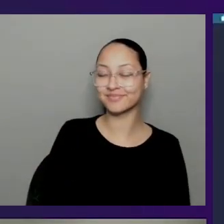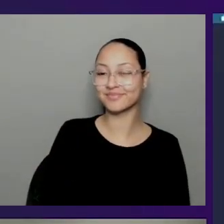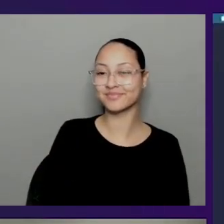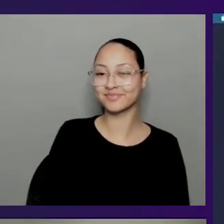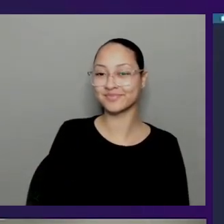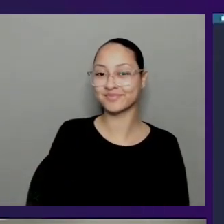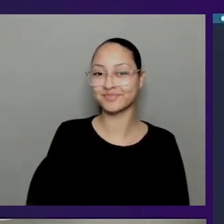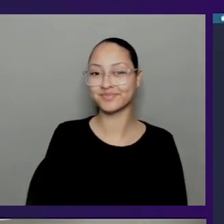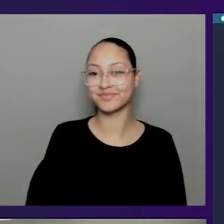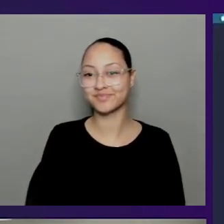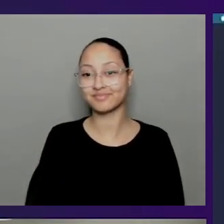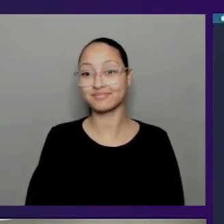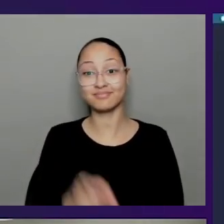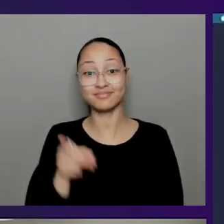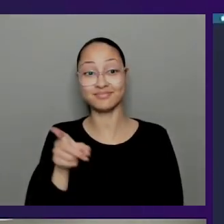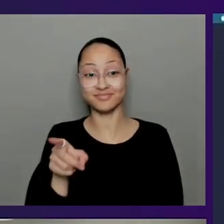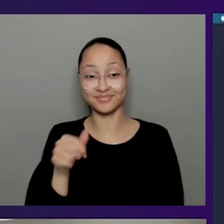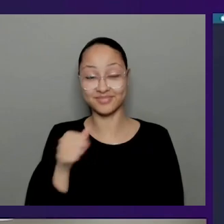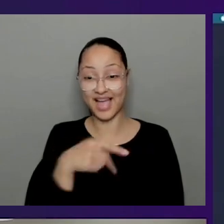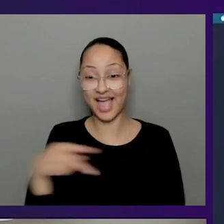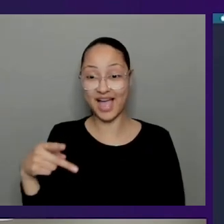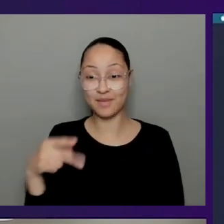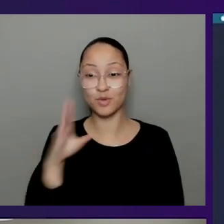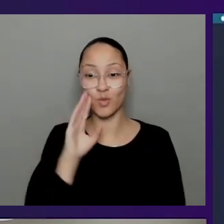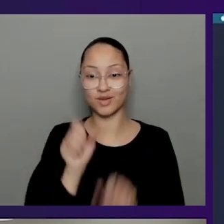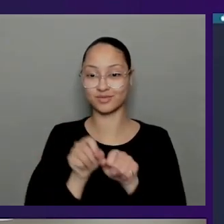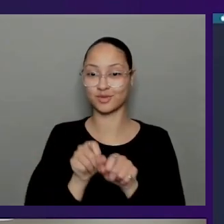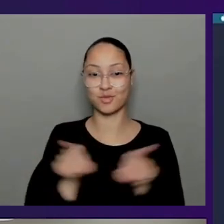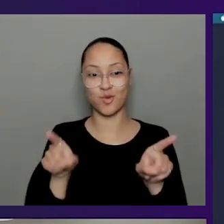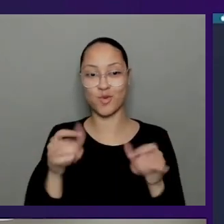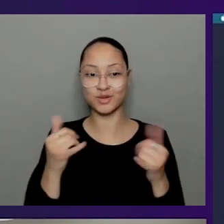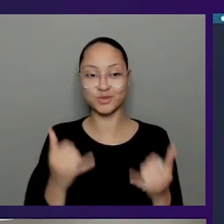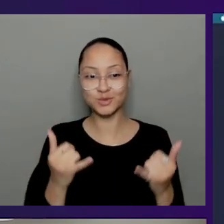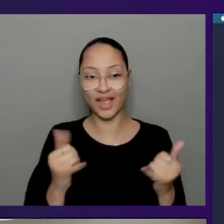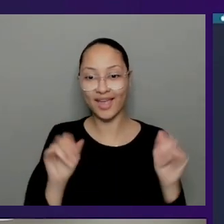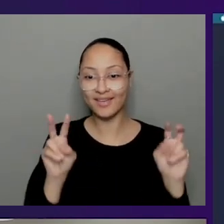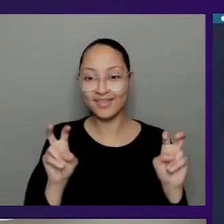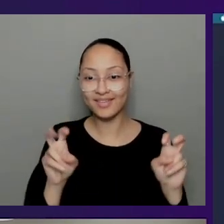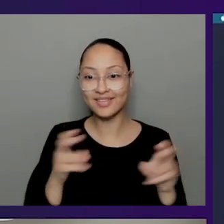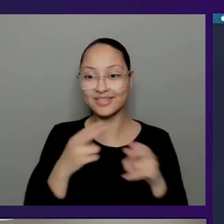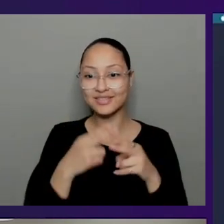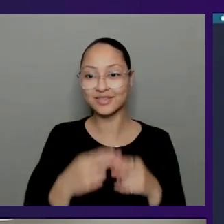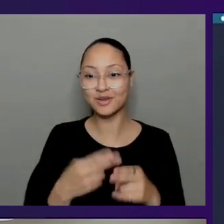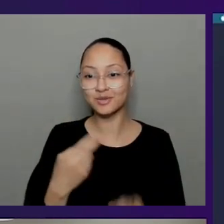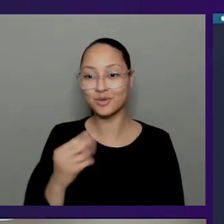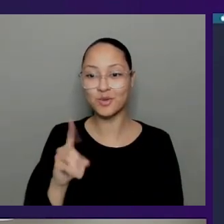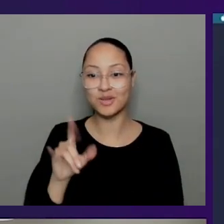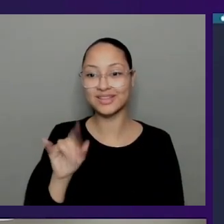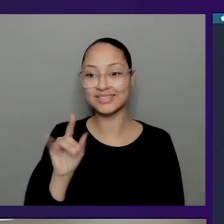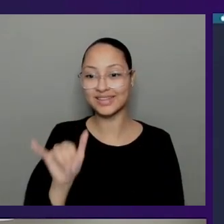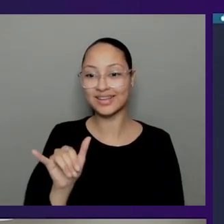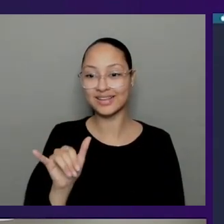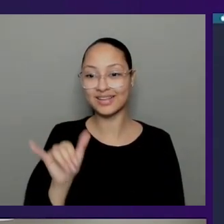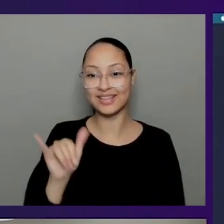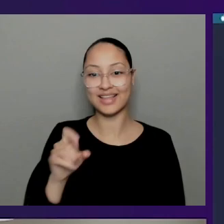So this is an app that we're going to deploy today. My app is called iDay, and it's a Next.js app. First thing I'm going to do is